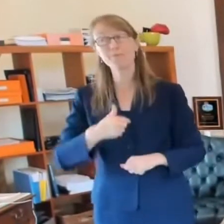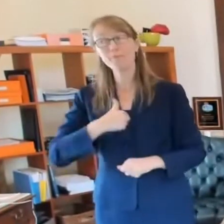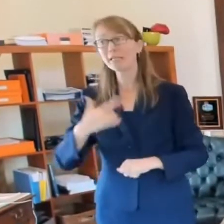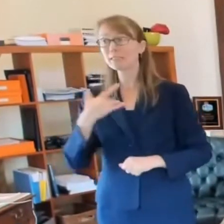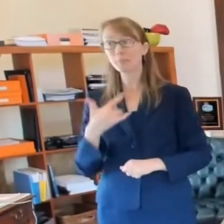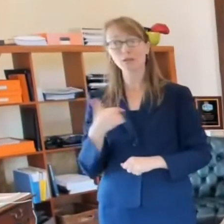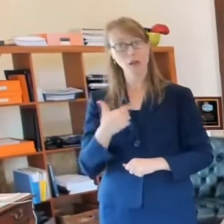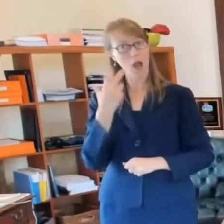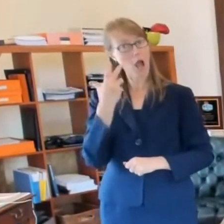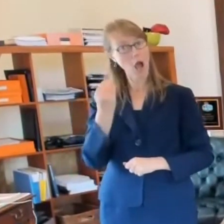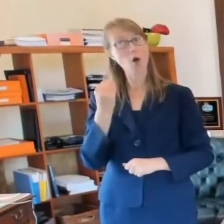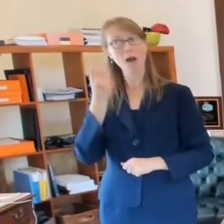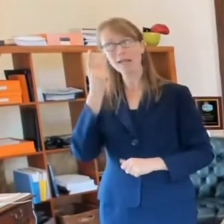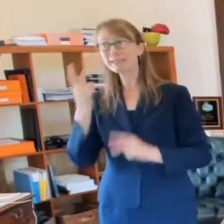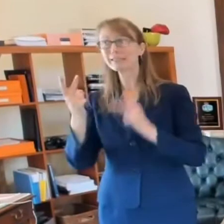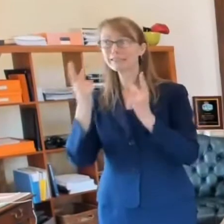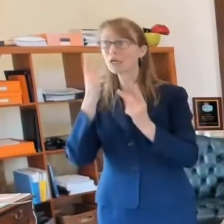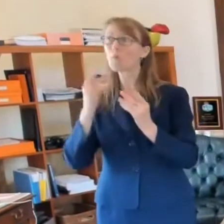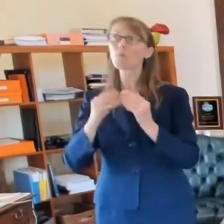now.